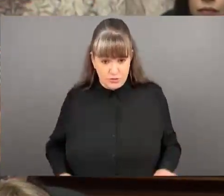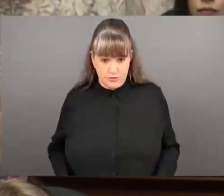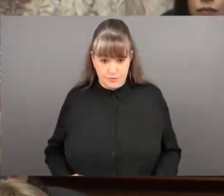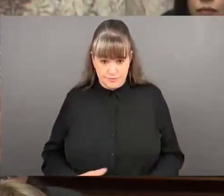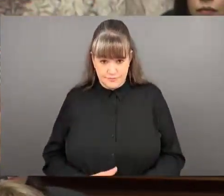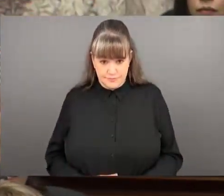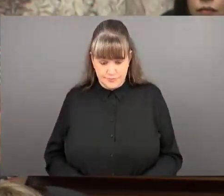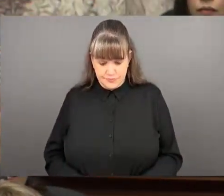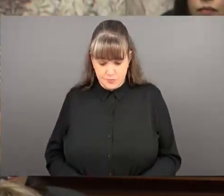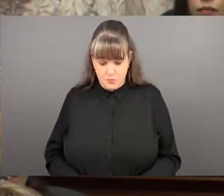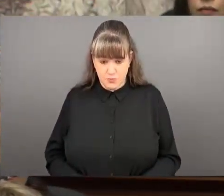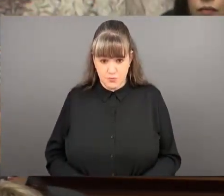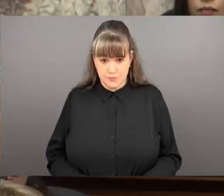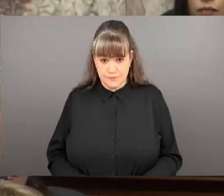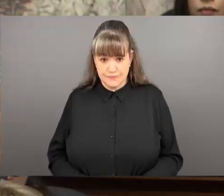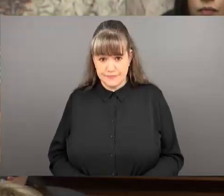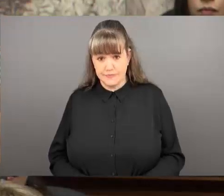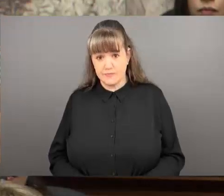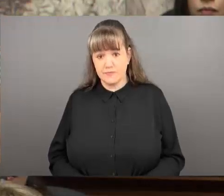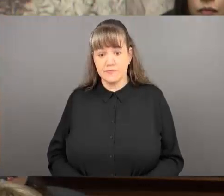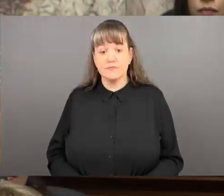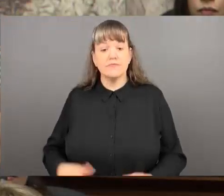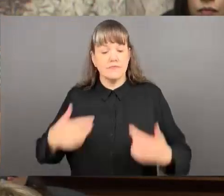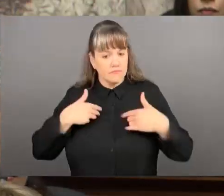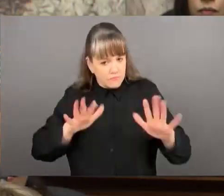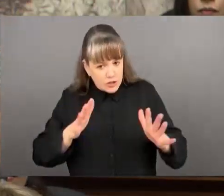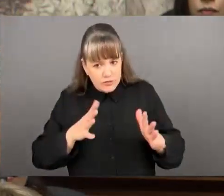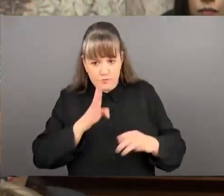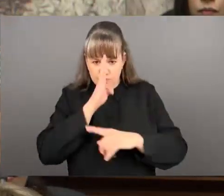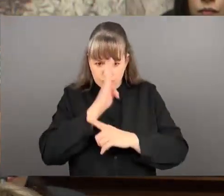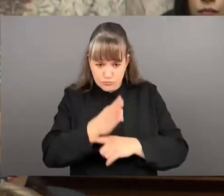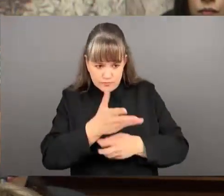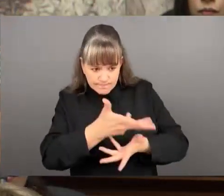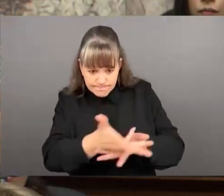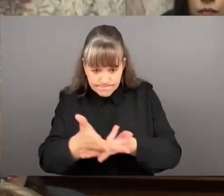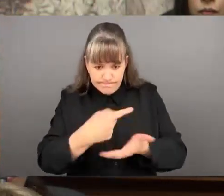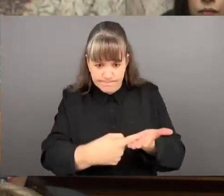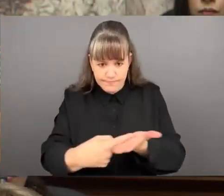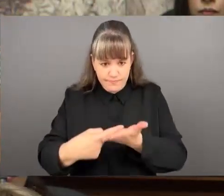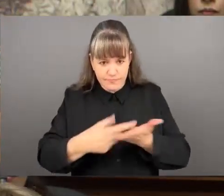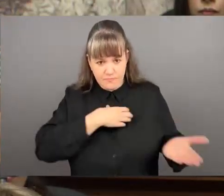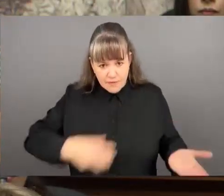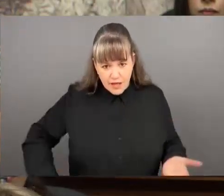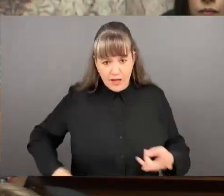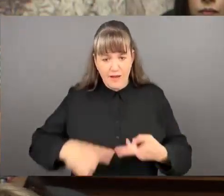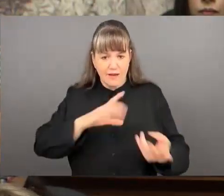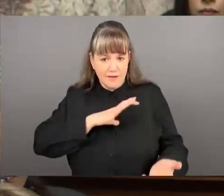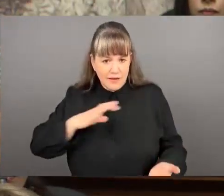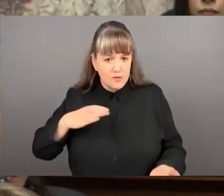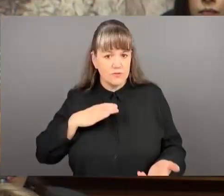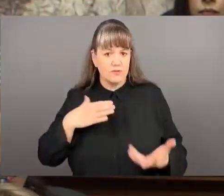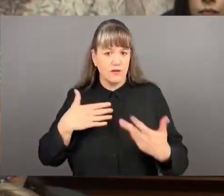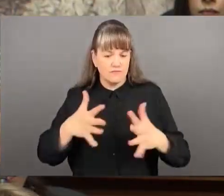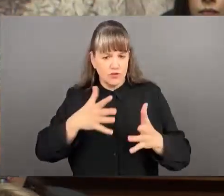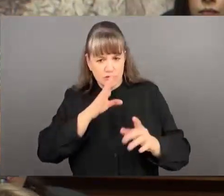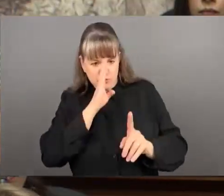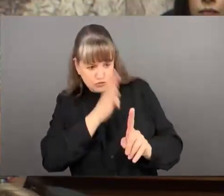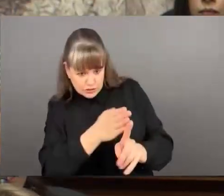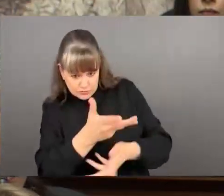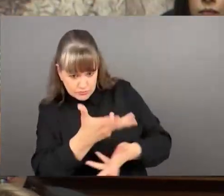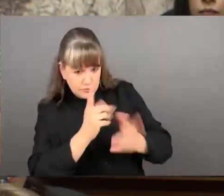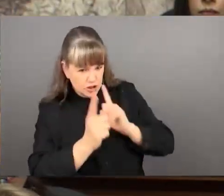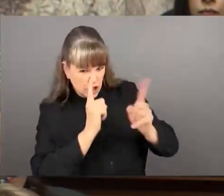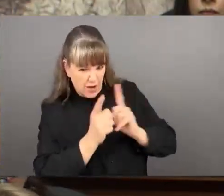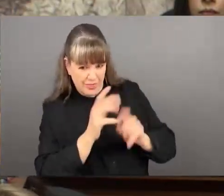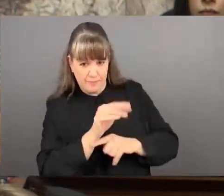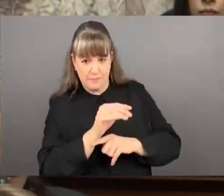We reach out directly to Mayor and Council and have a call with the Mayor directly this afternoon, to learn about